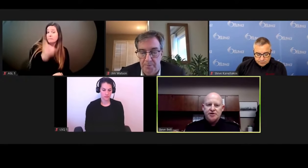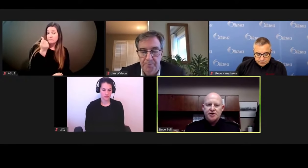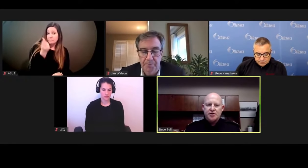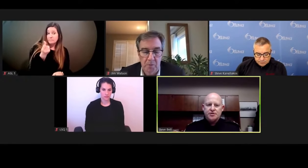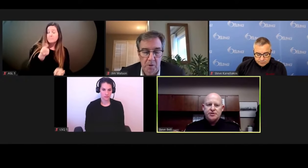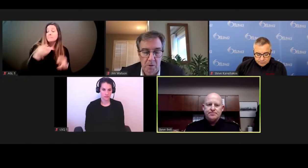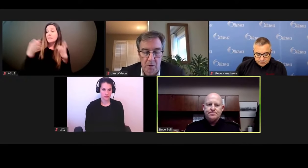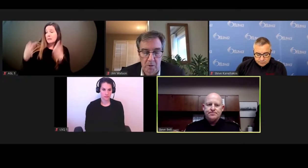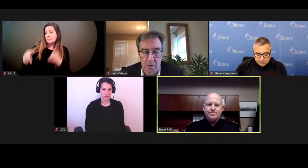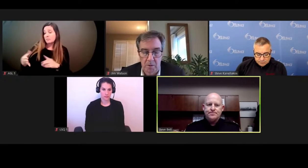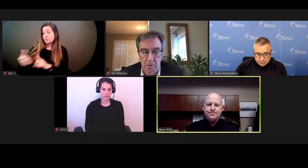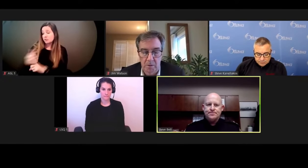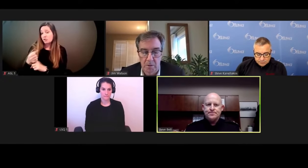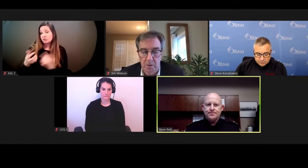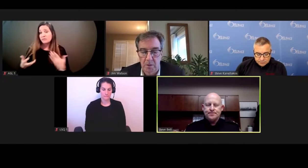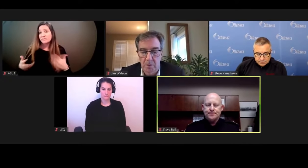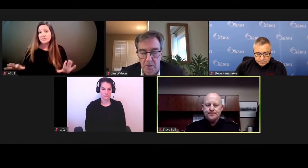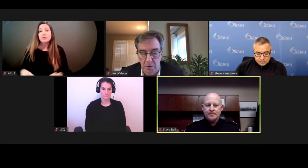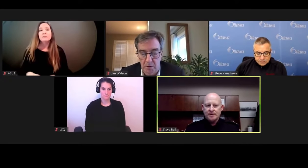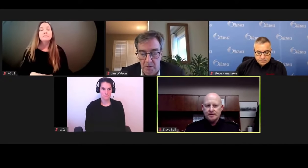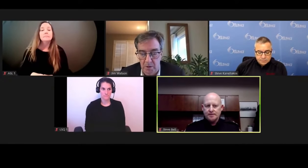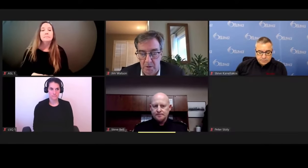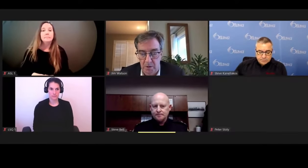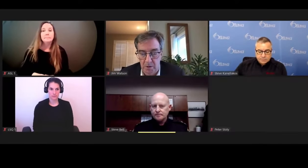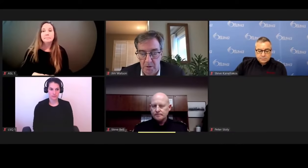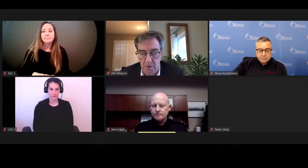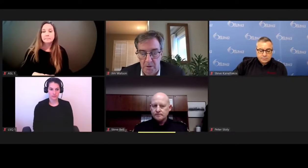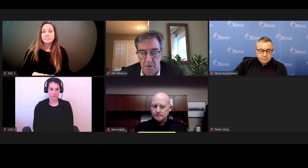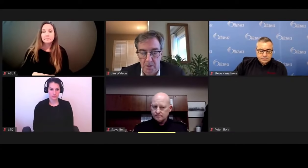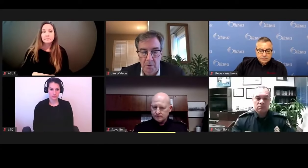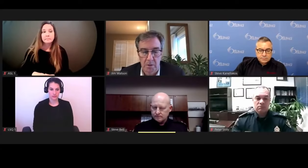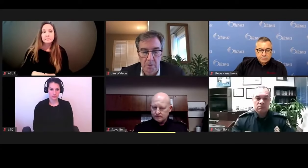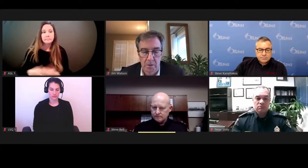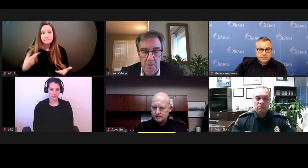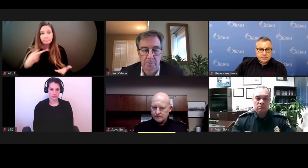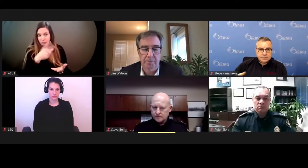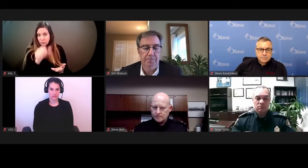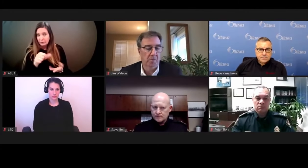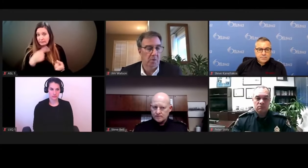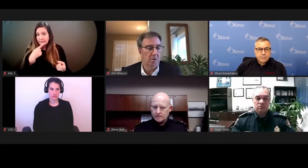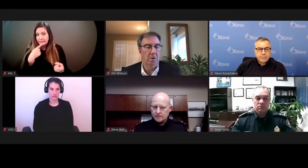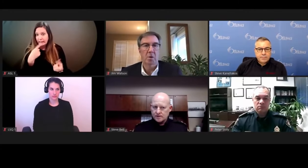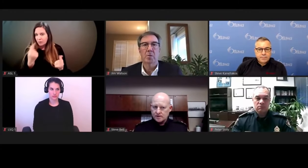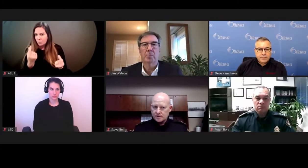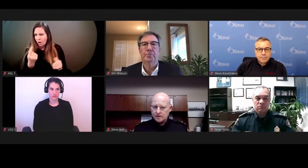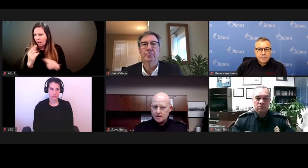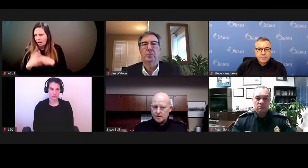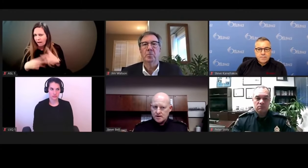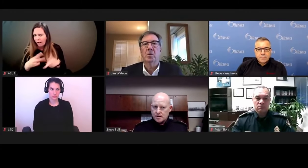subsequently charged. Are you able to say what the weapon was?